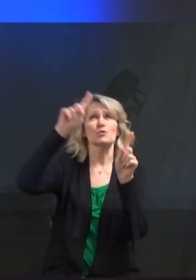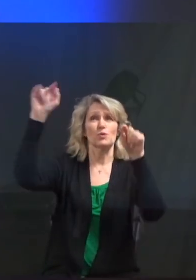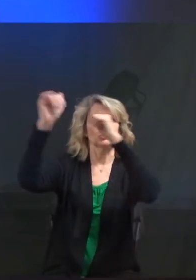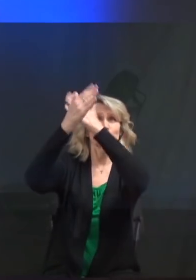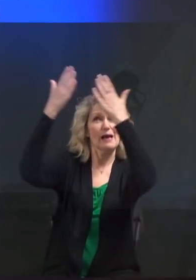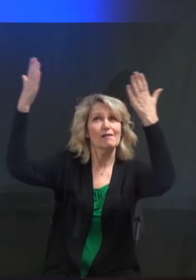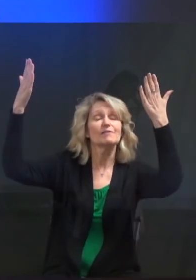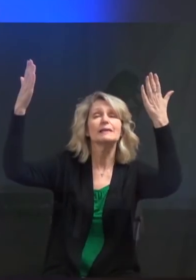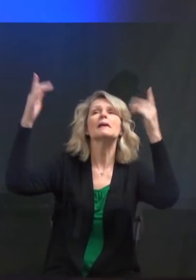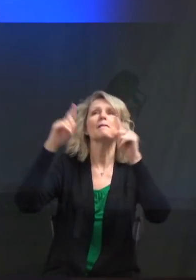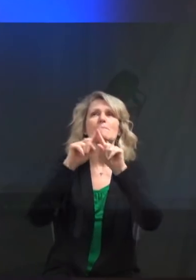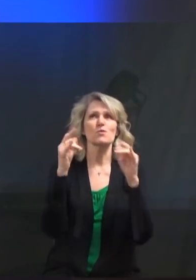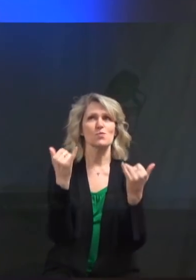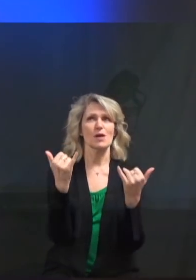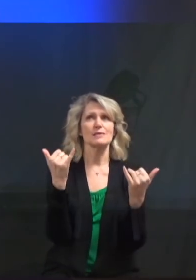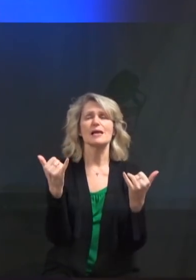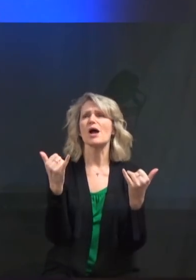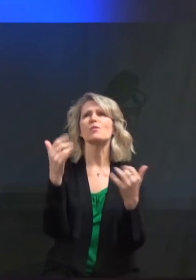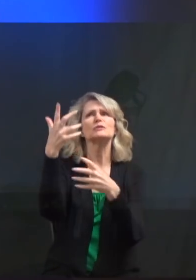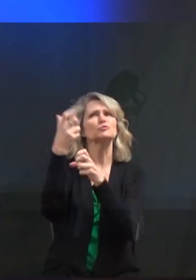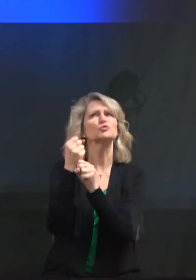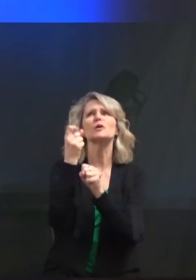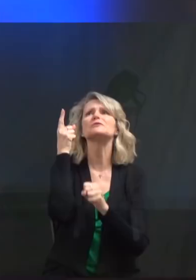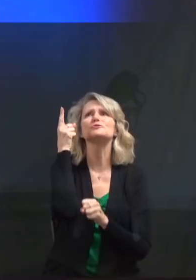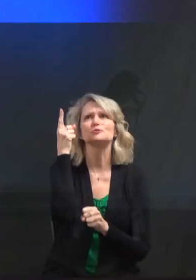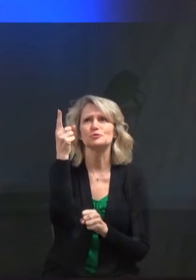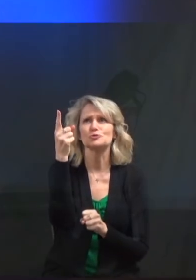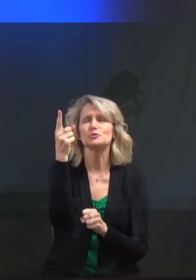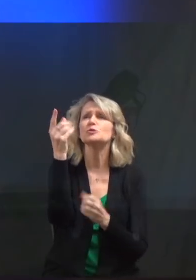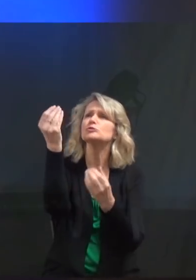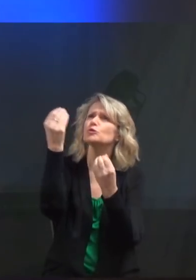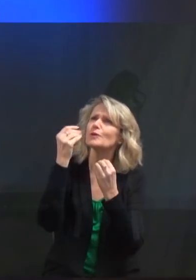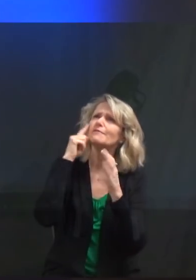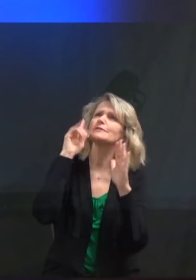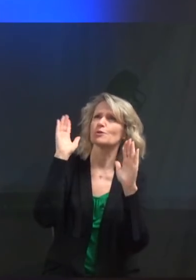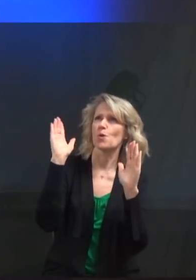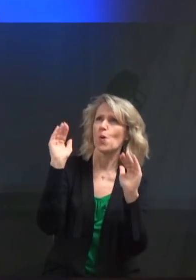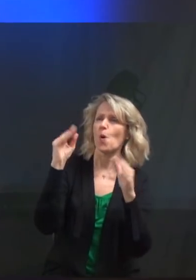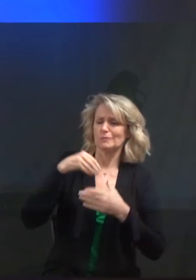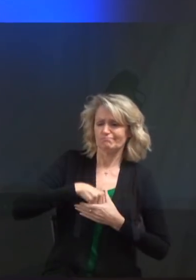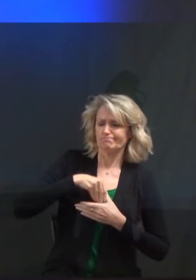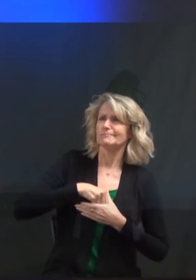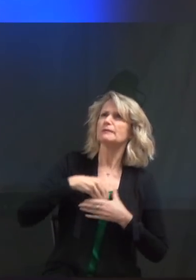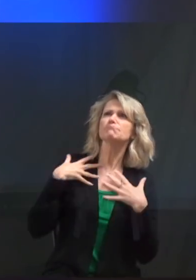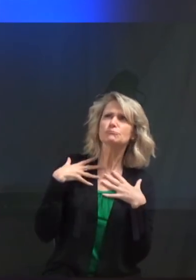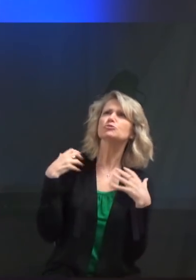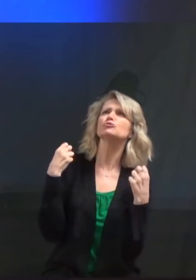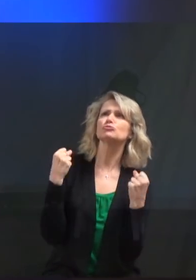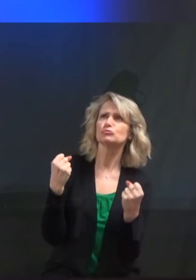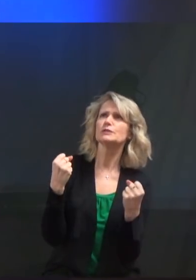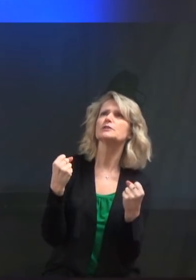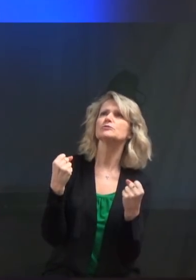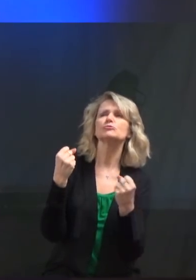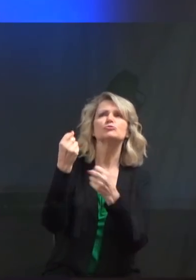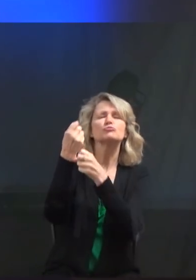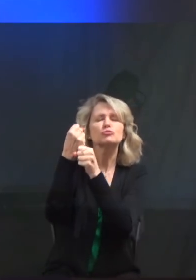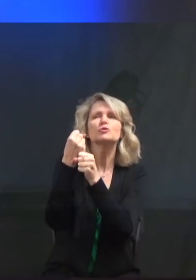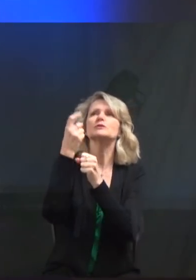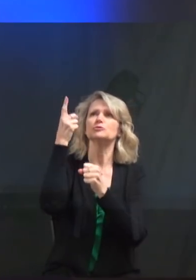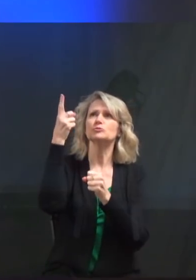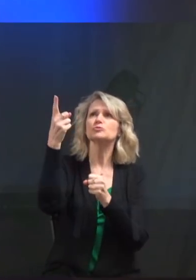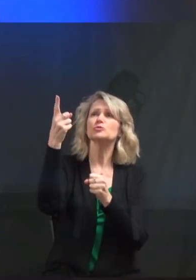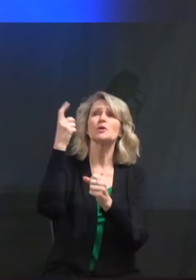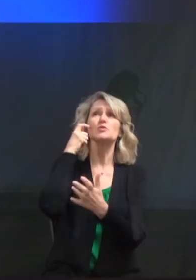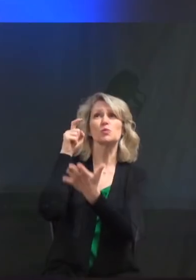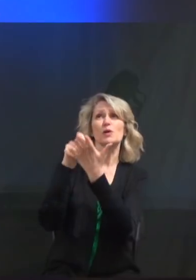but right now, Lord, we have confidence in you. So give us the hope and give us the courage to hold on to you and to